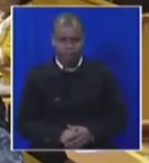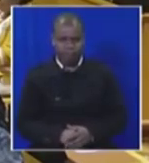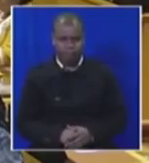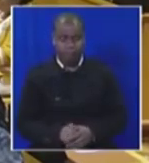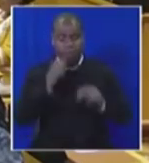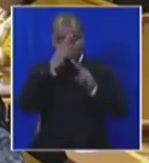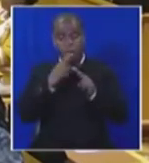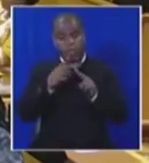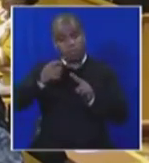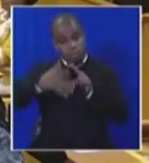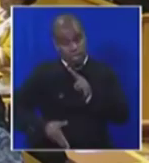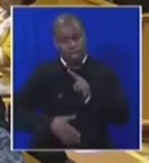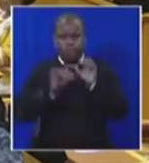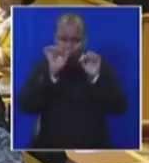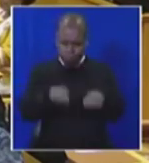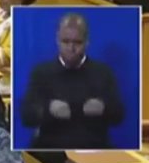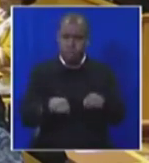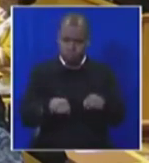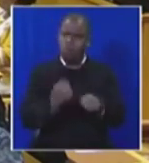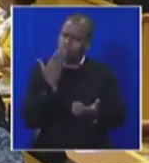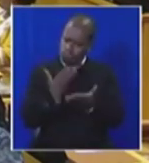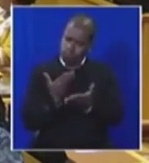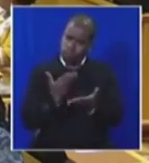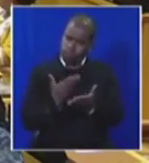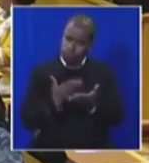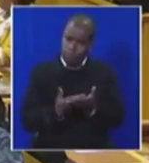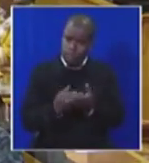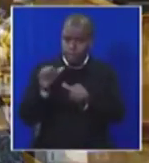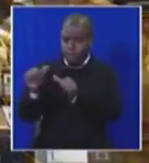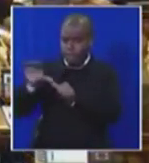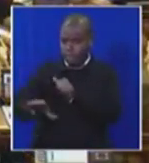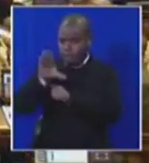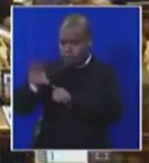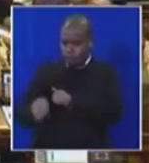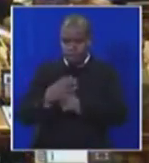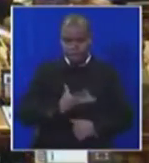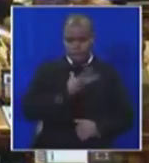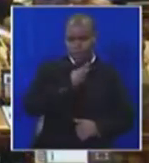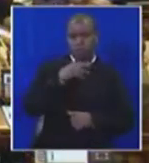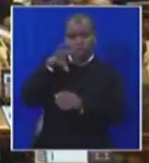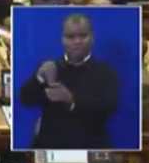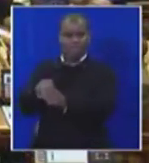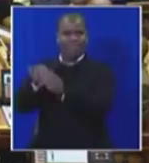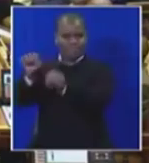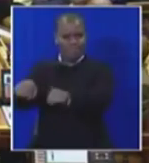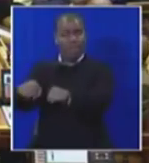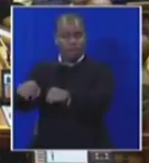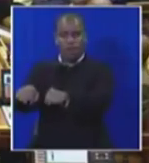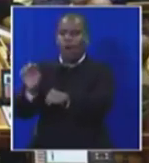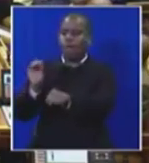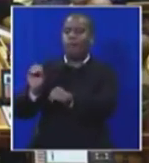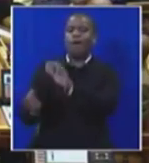Honorable Speaker, it is absolutely possible to build a better South Africa for our young people. A South Africa where the